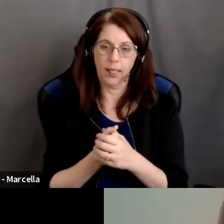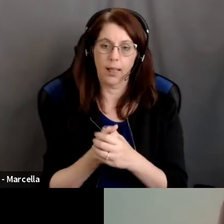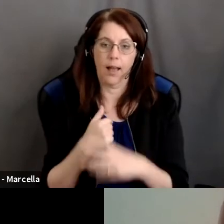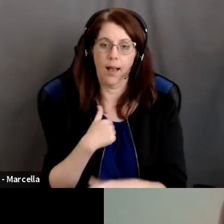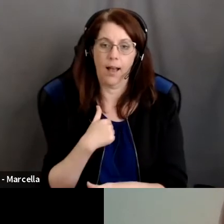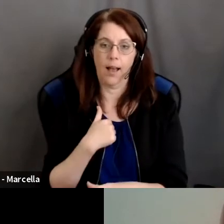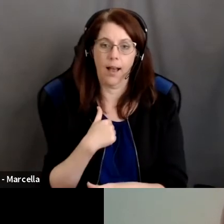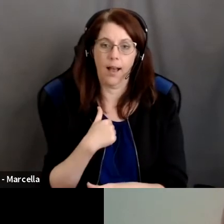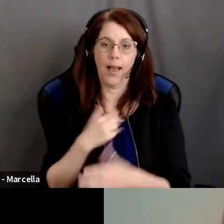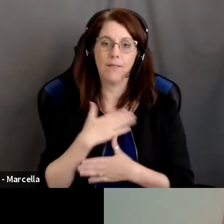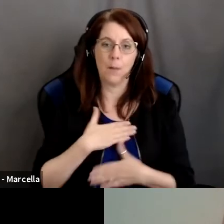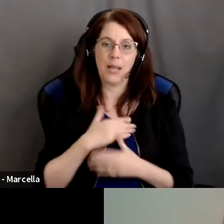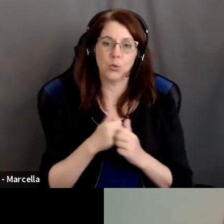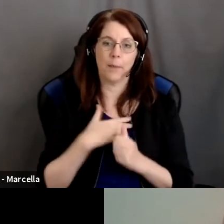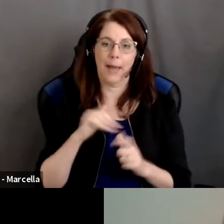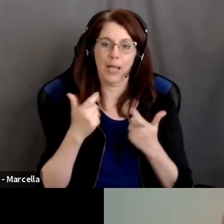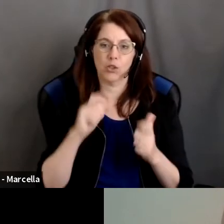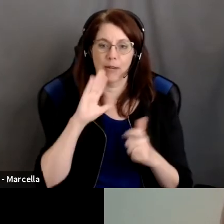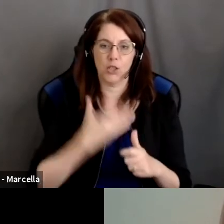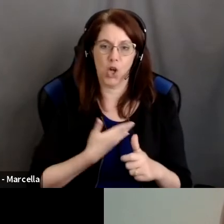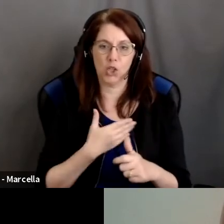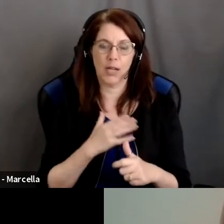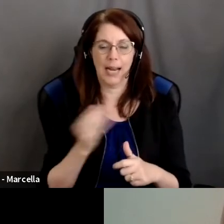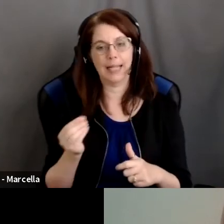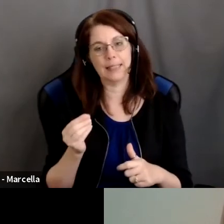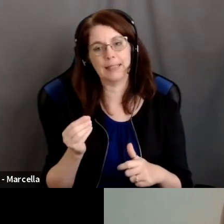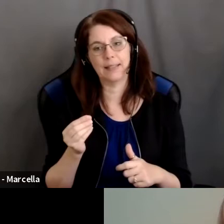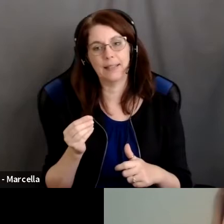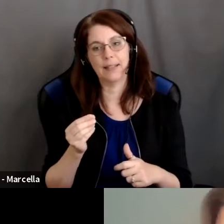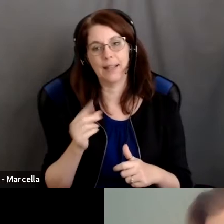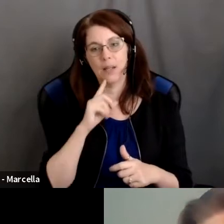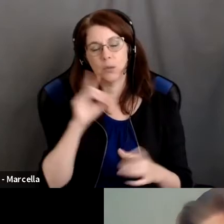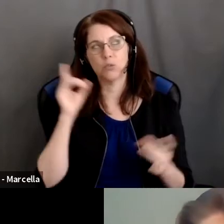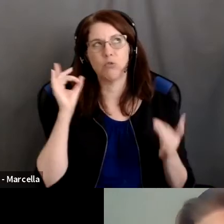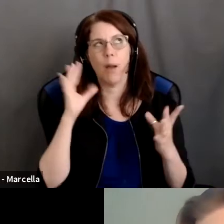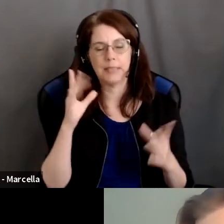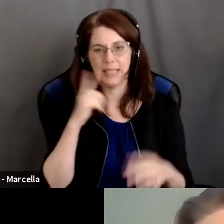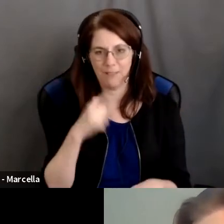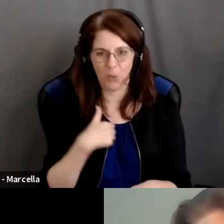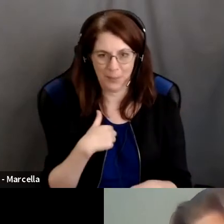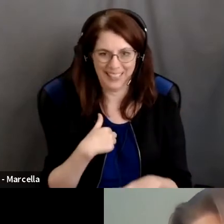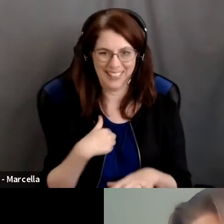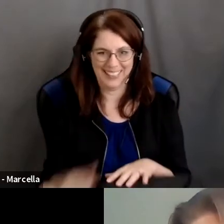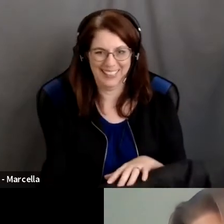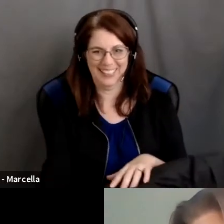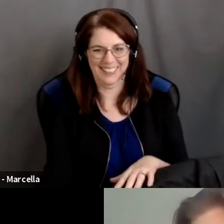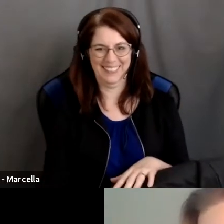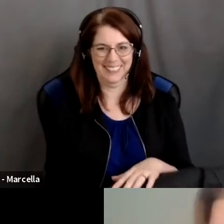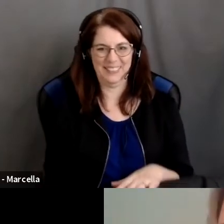I got that pleasure with my granddaughter, and it was traumatizing for me. Let me tell you.